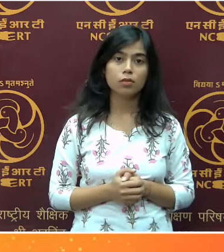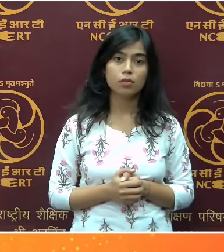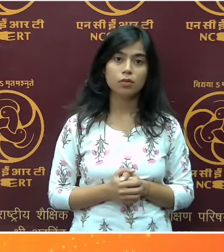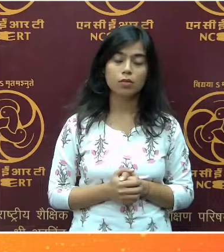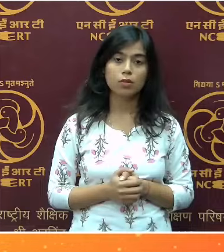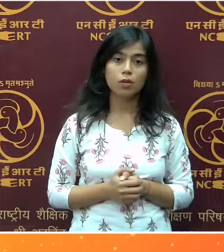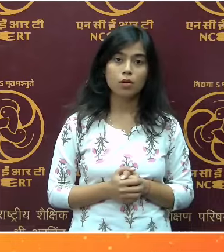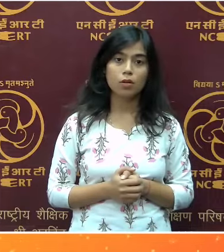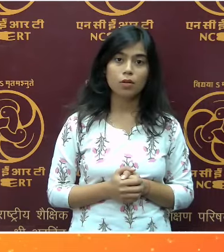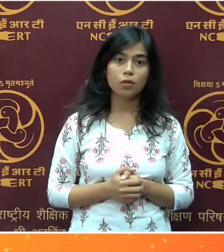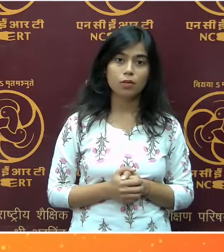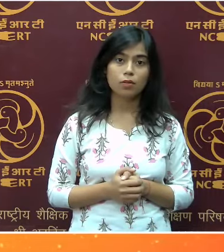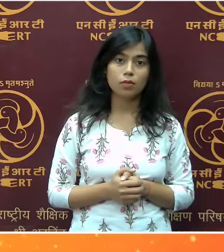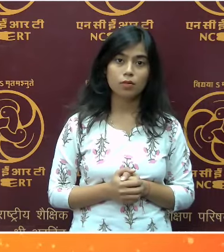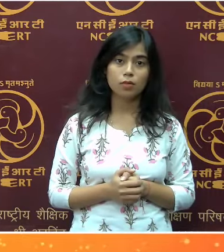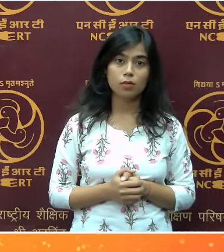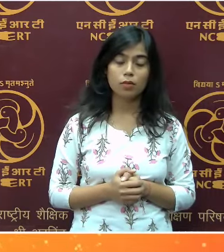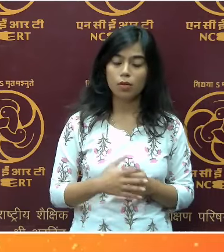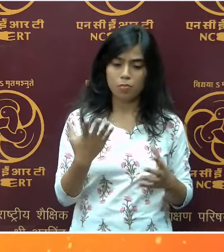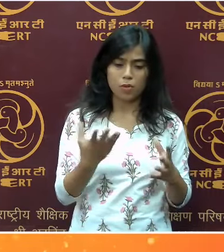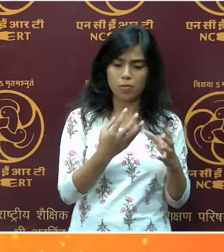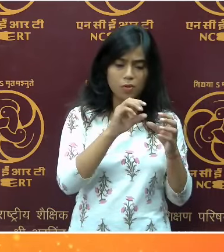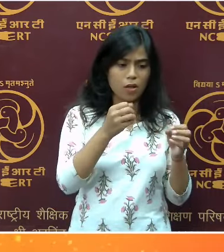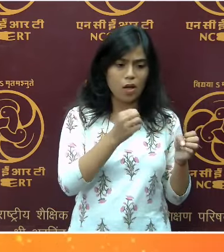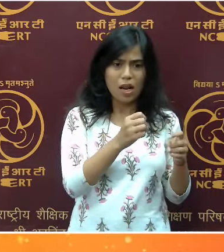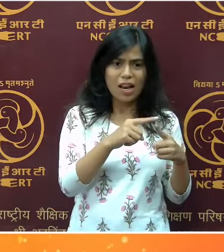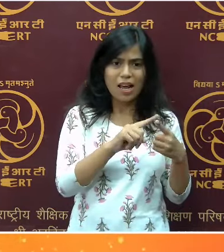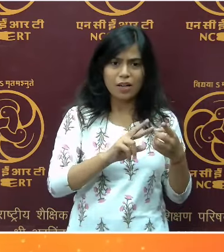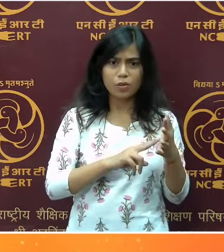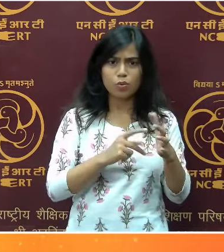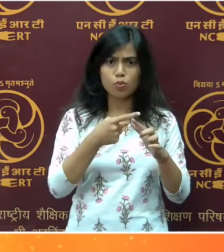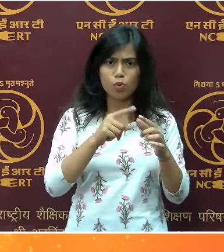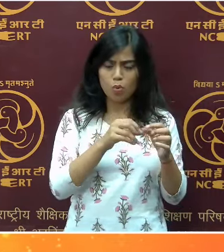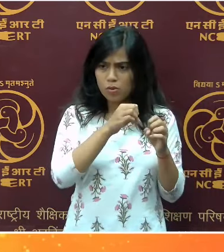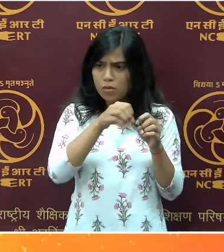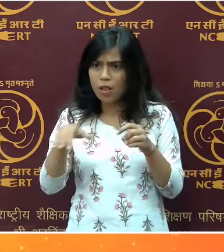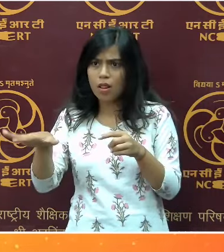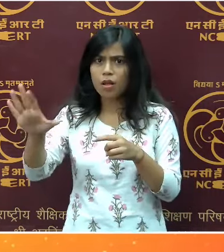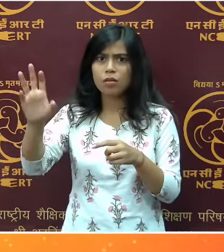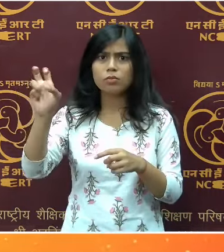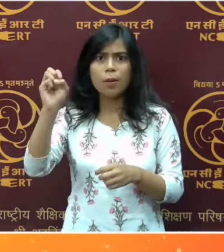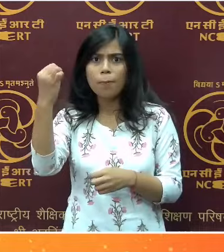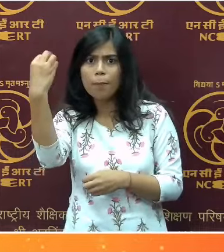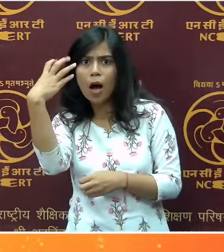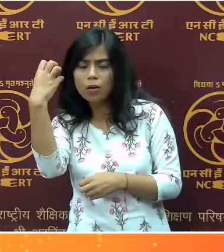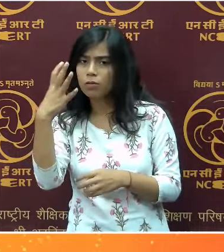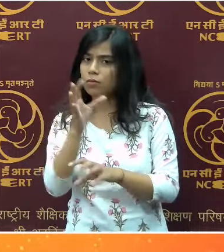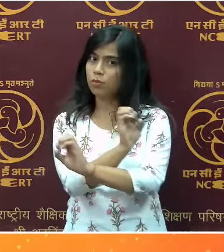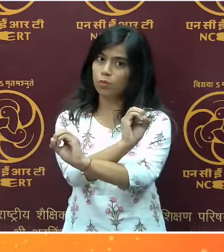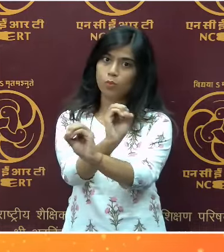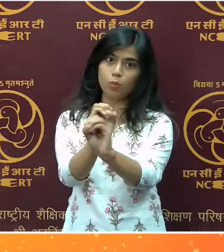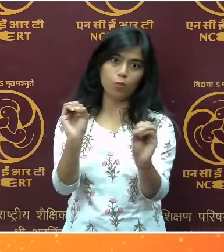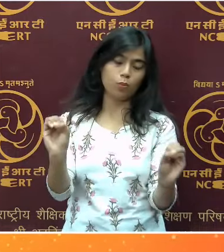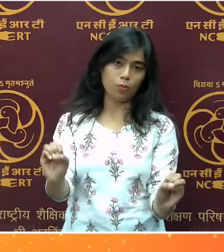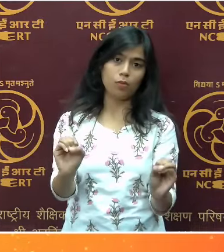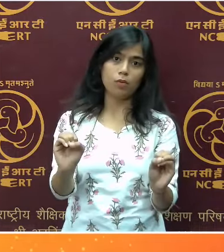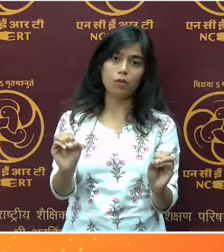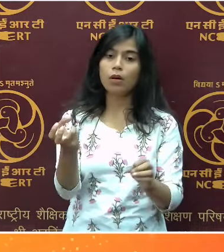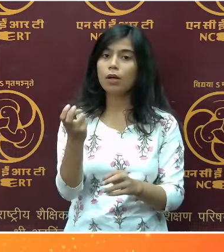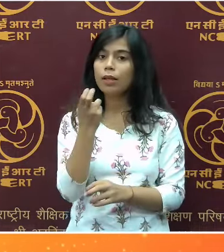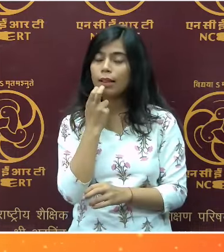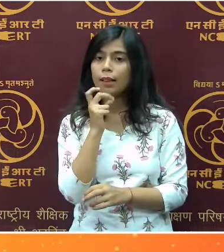glowing the bulb. Electron is used to glow the bulb, because here battery gives